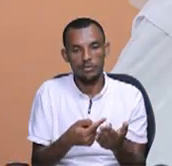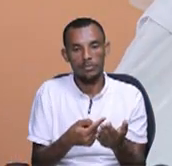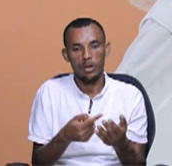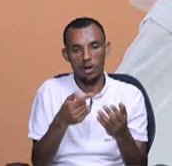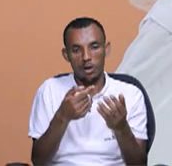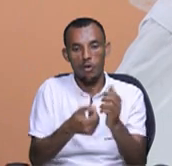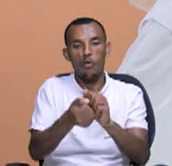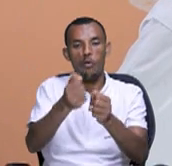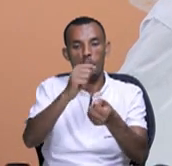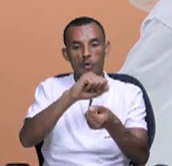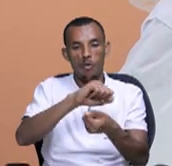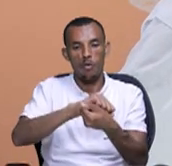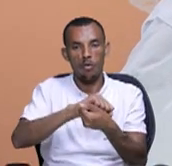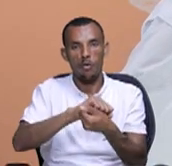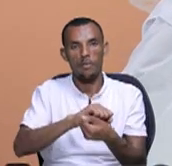converts